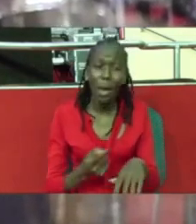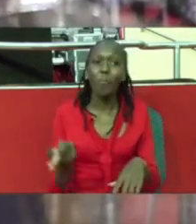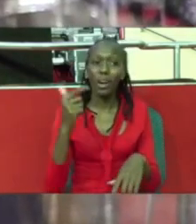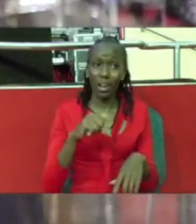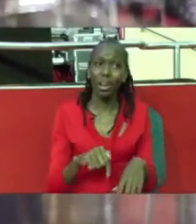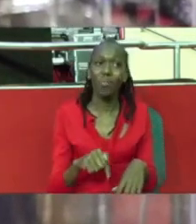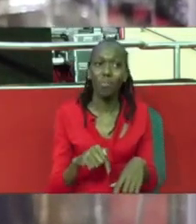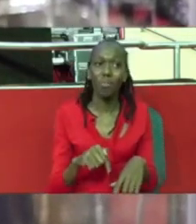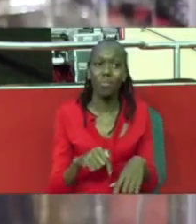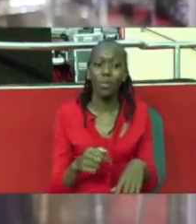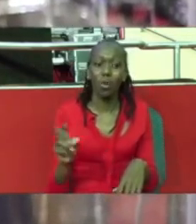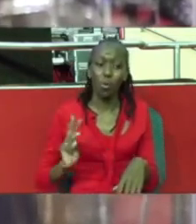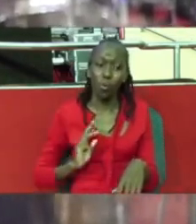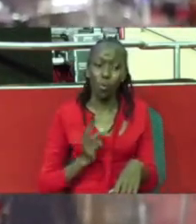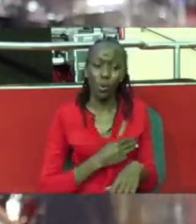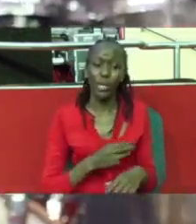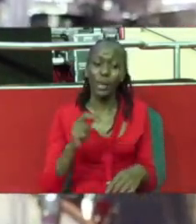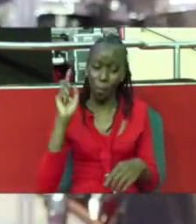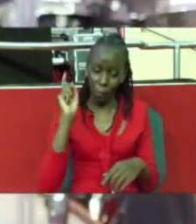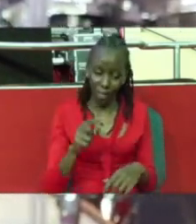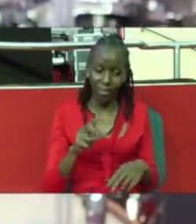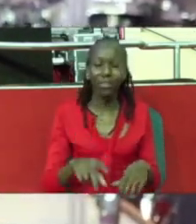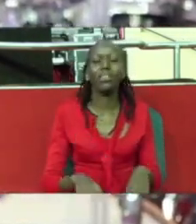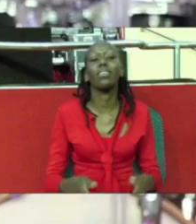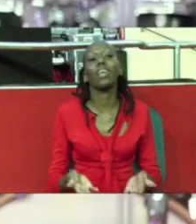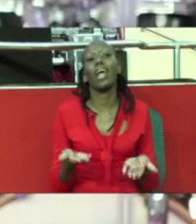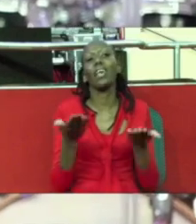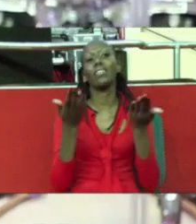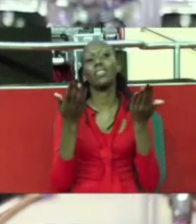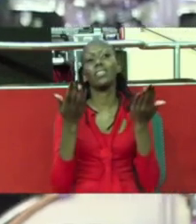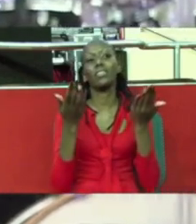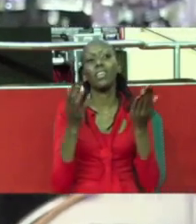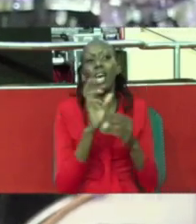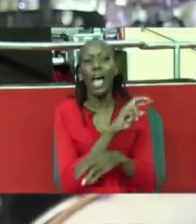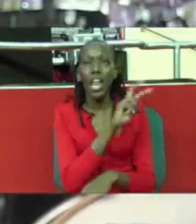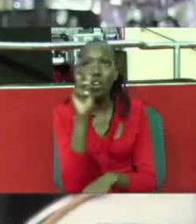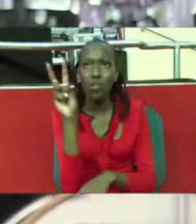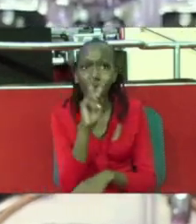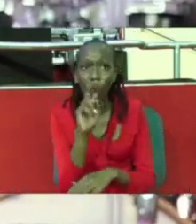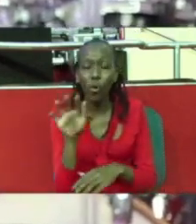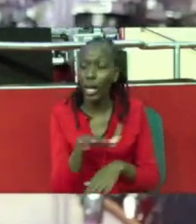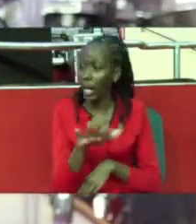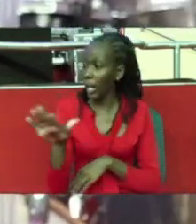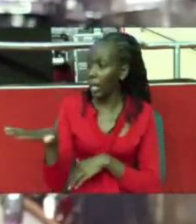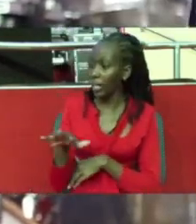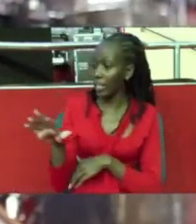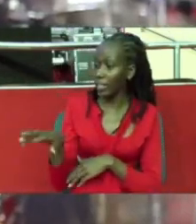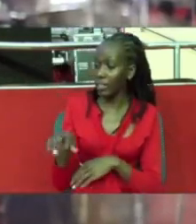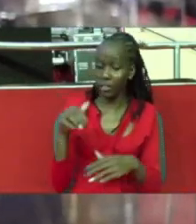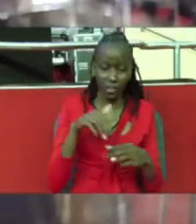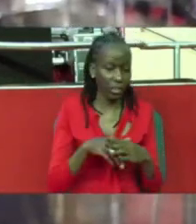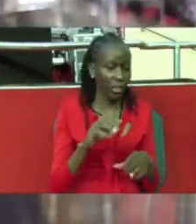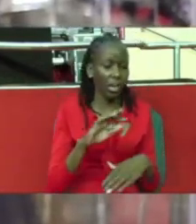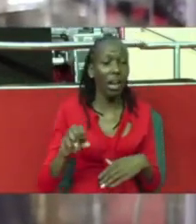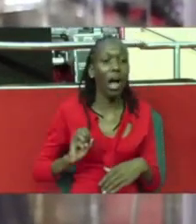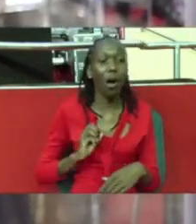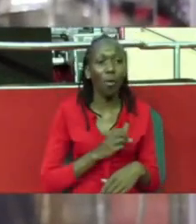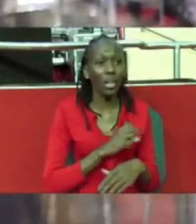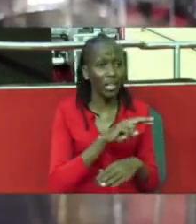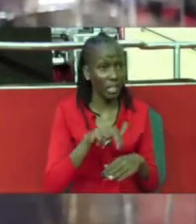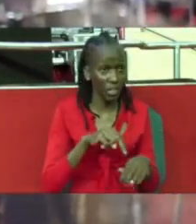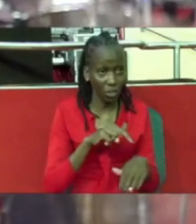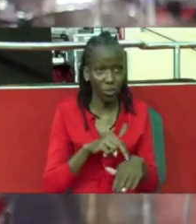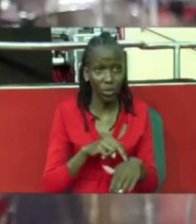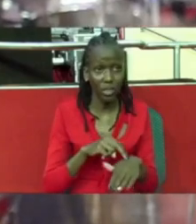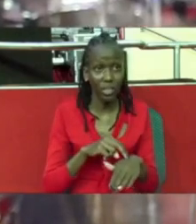Ni lazima tuinuke tufunge milango. We must look at every area of our nation. Ni lazima tutazame kila hali ya taifa letu. We look at